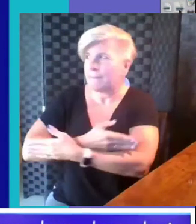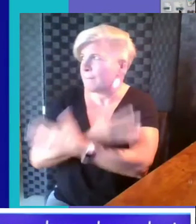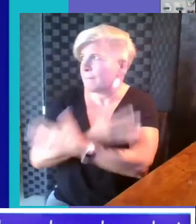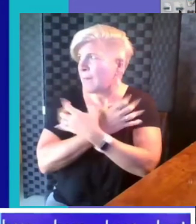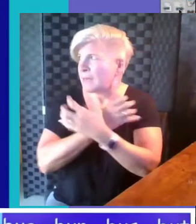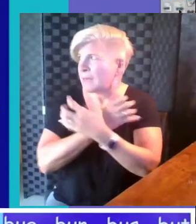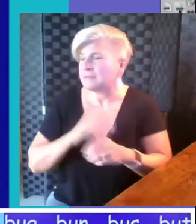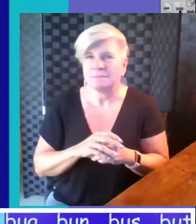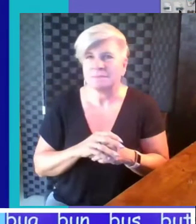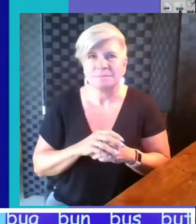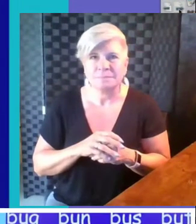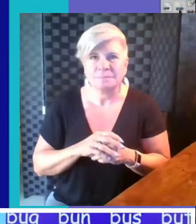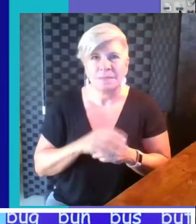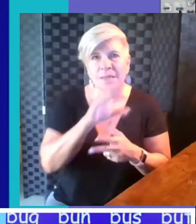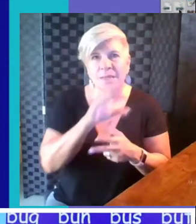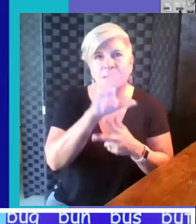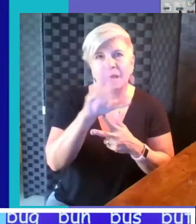keep going.